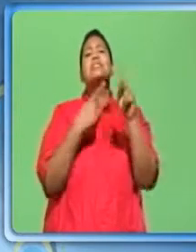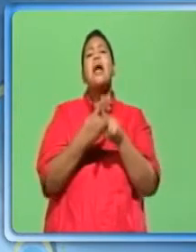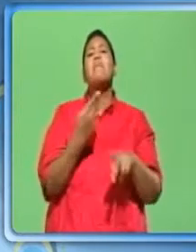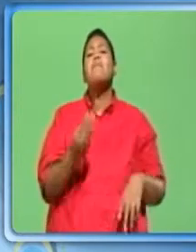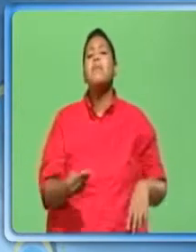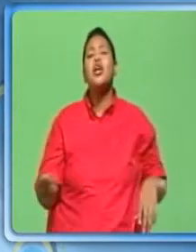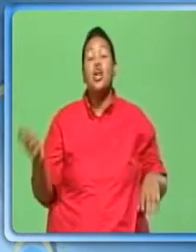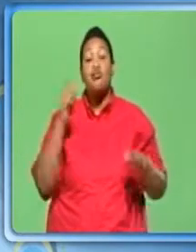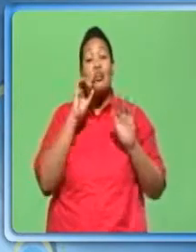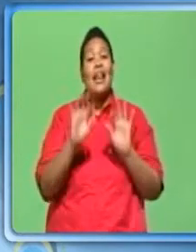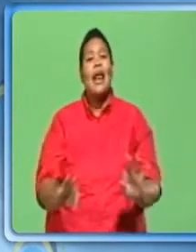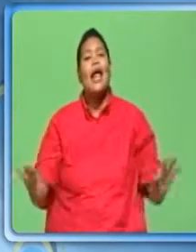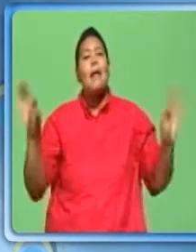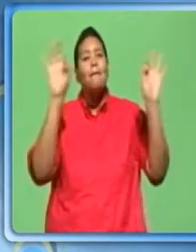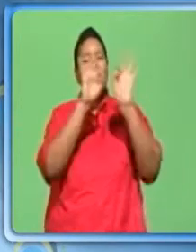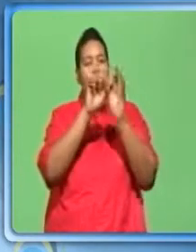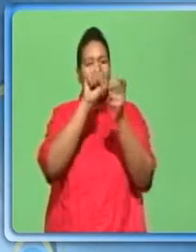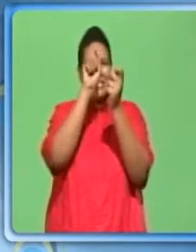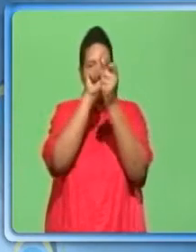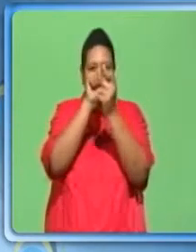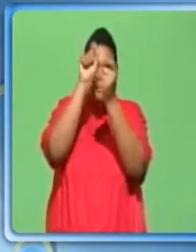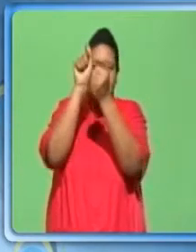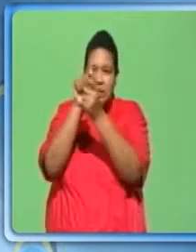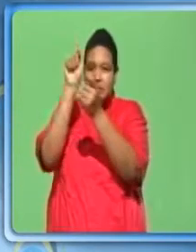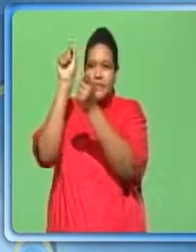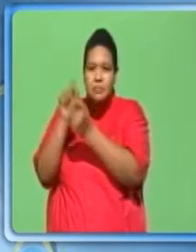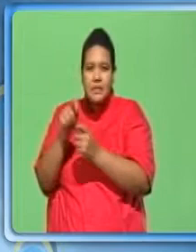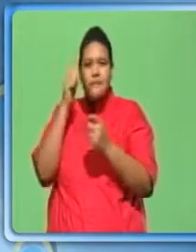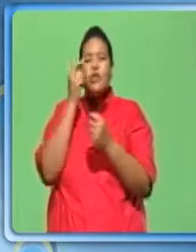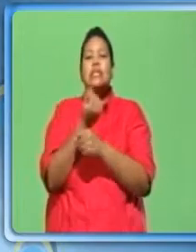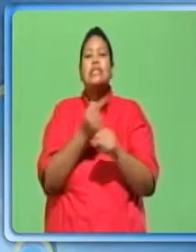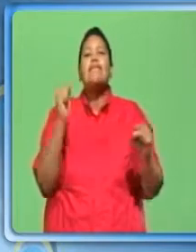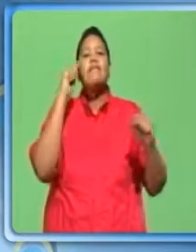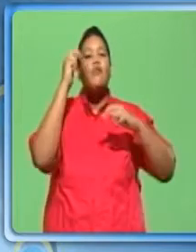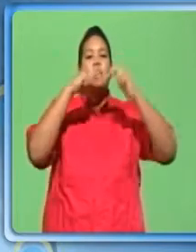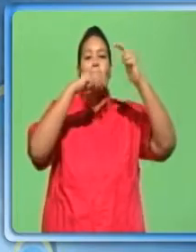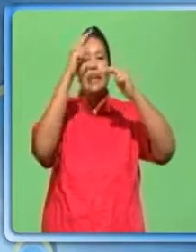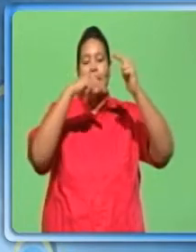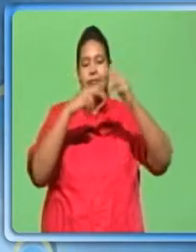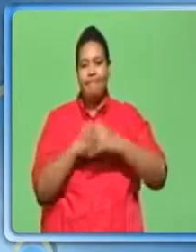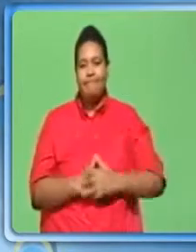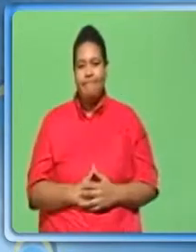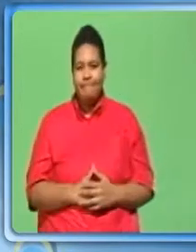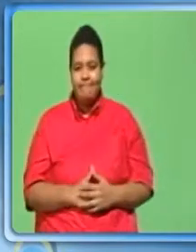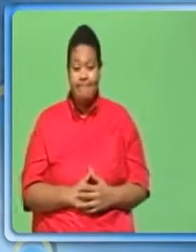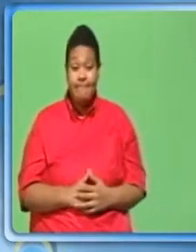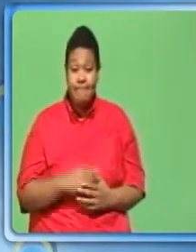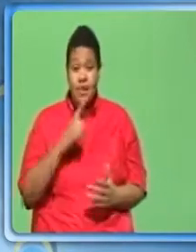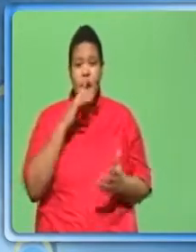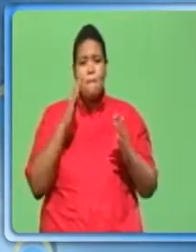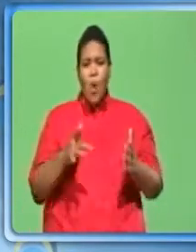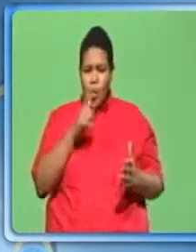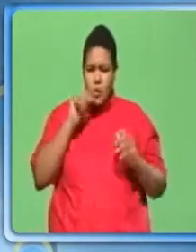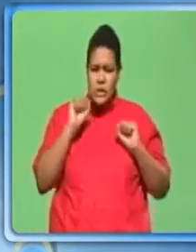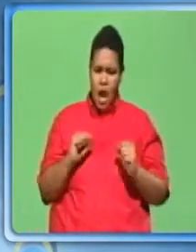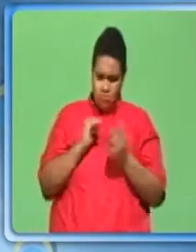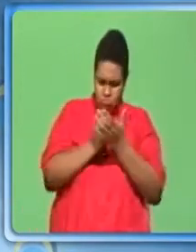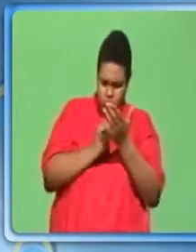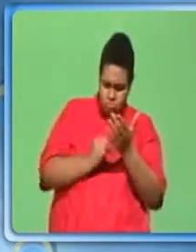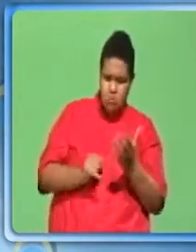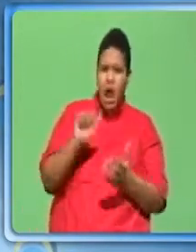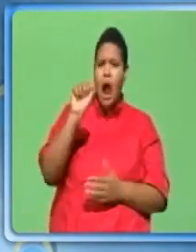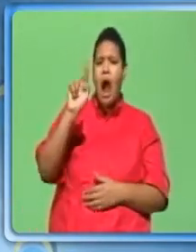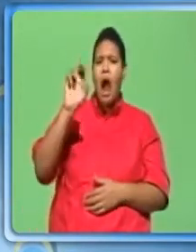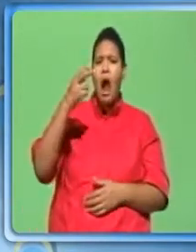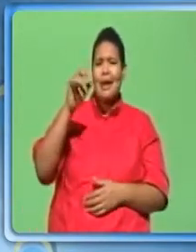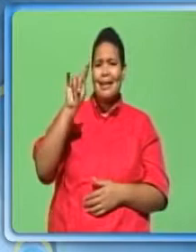and important specifications for the safety of the buildings. An architect will use the